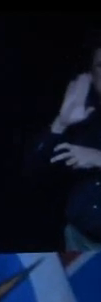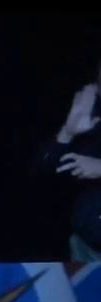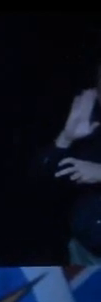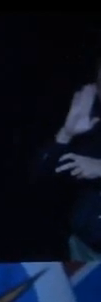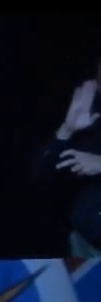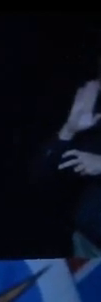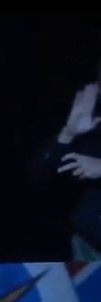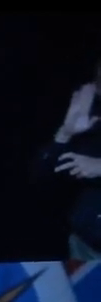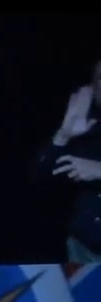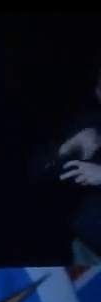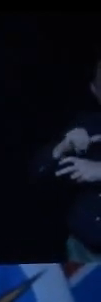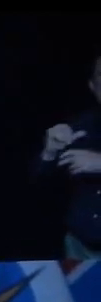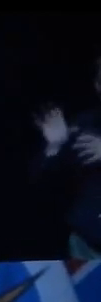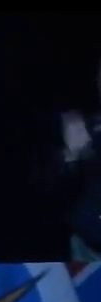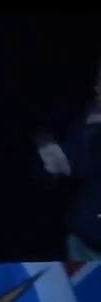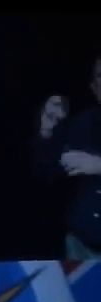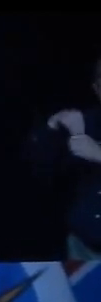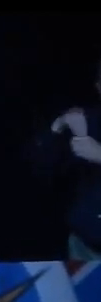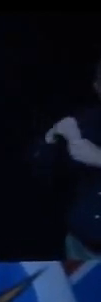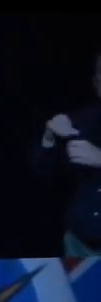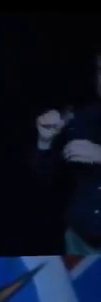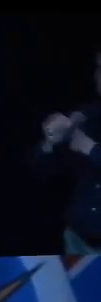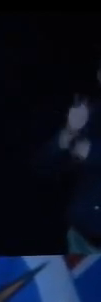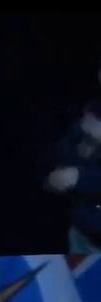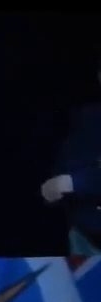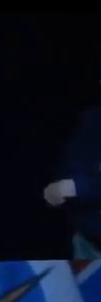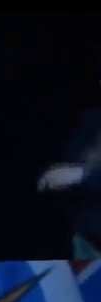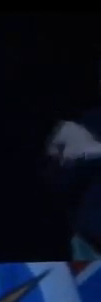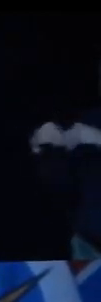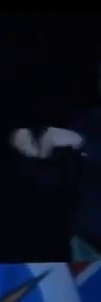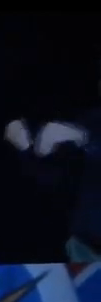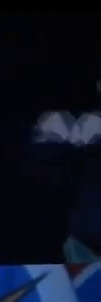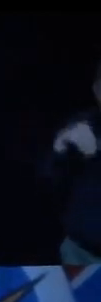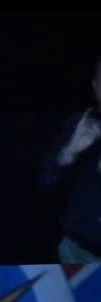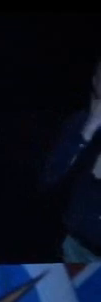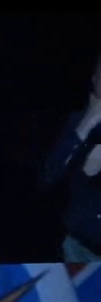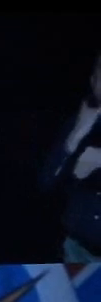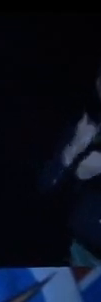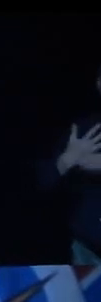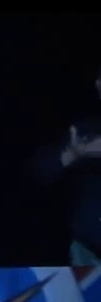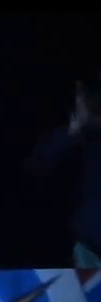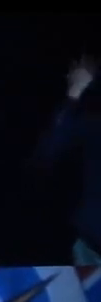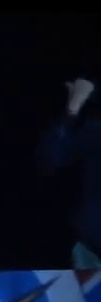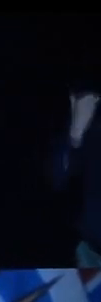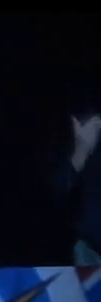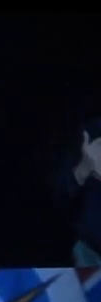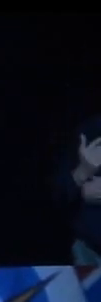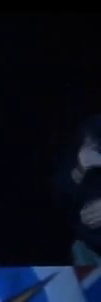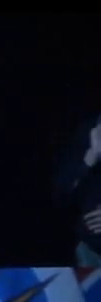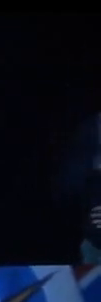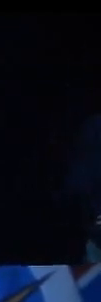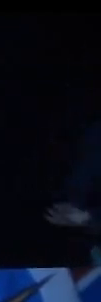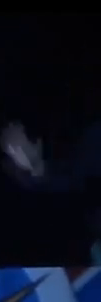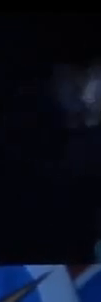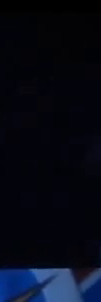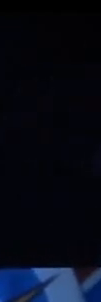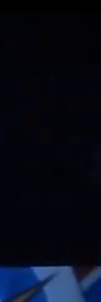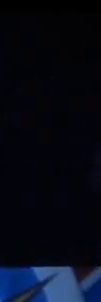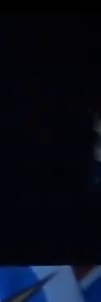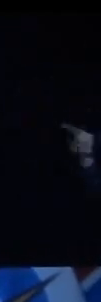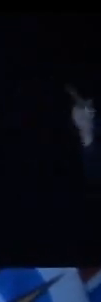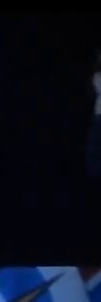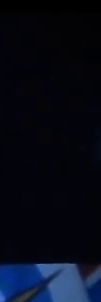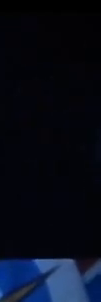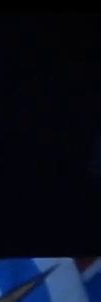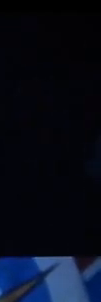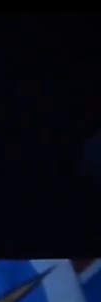the dead. It's the case across BC. In southern Vancouver Island, in the interior, some of the highest